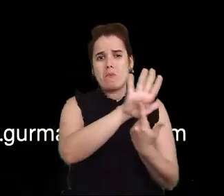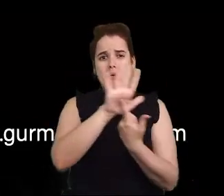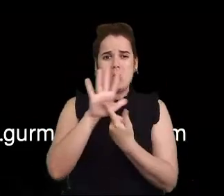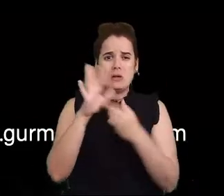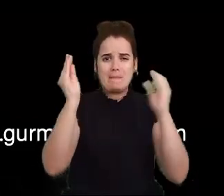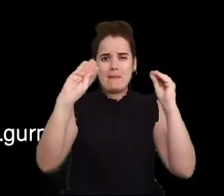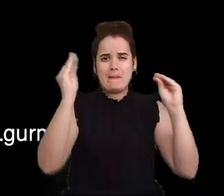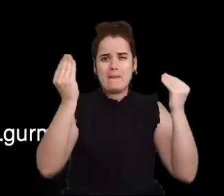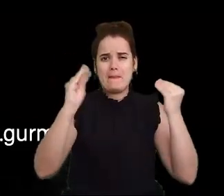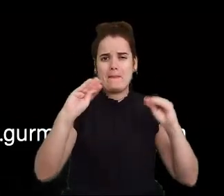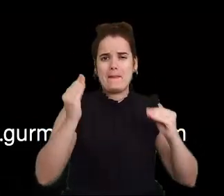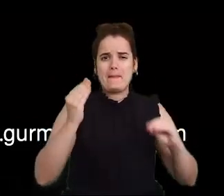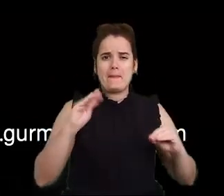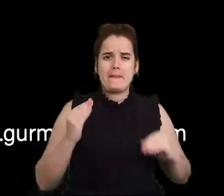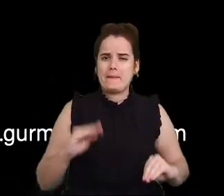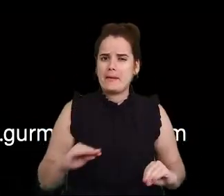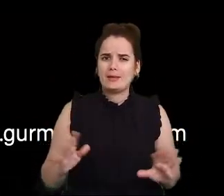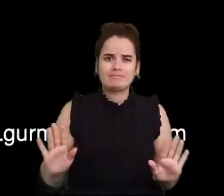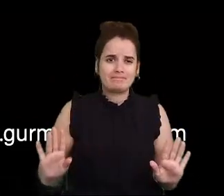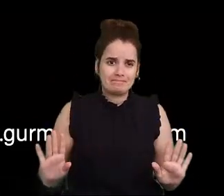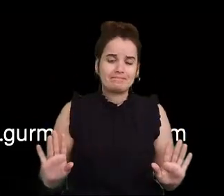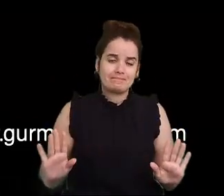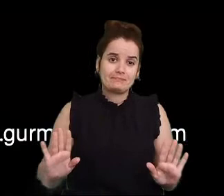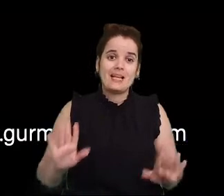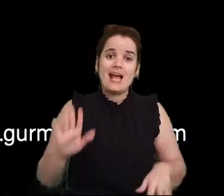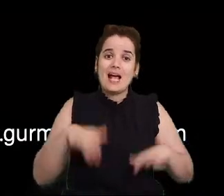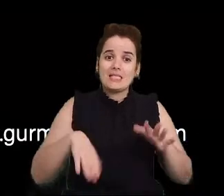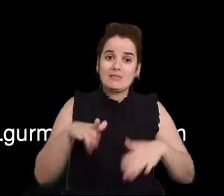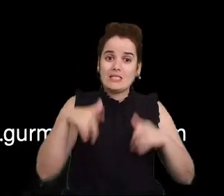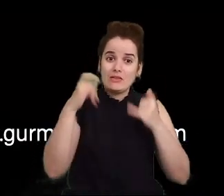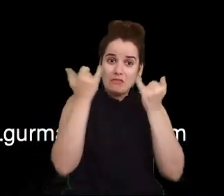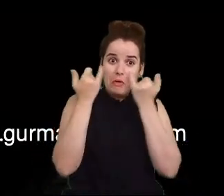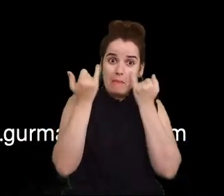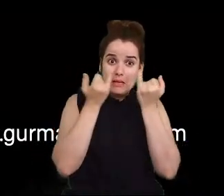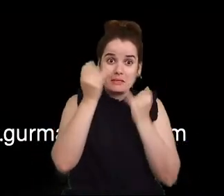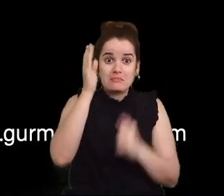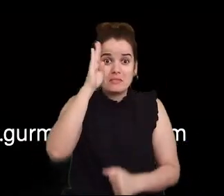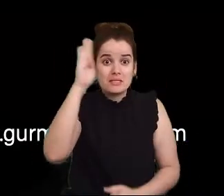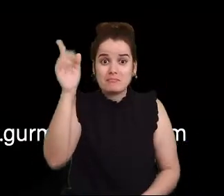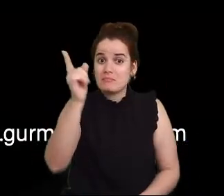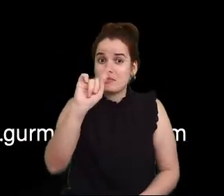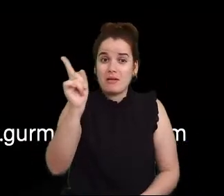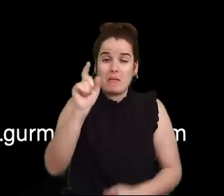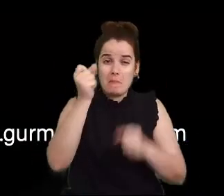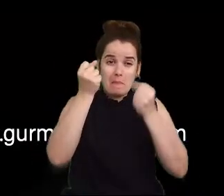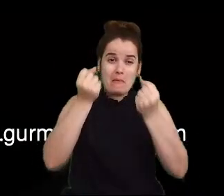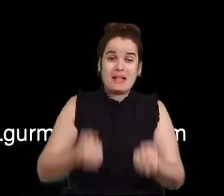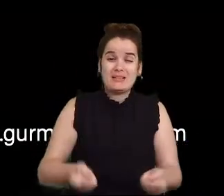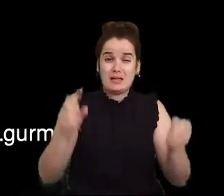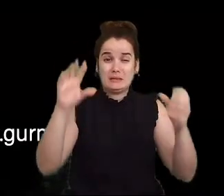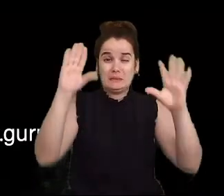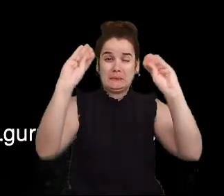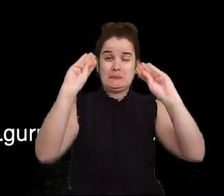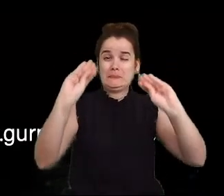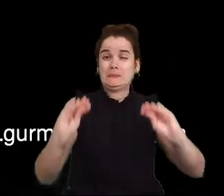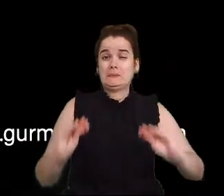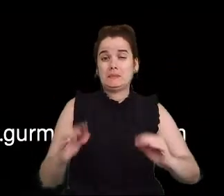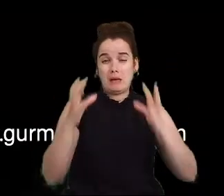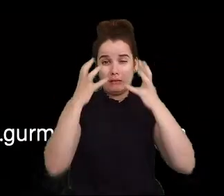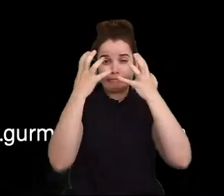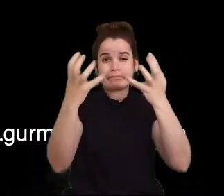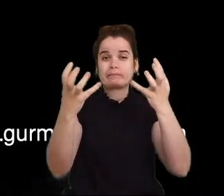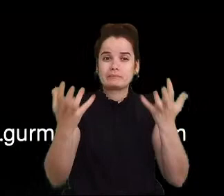the reader, we might just end up overwhelming the reader, and it's hard to walk away with the key insight.